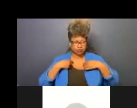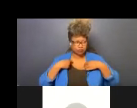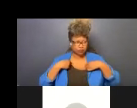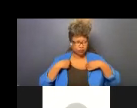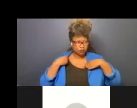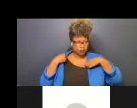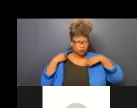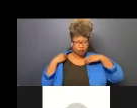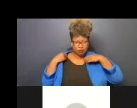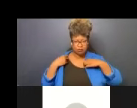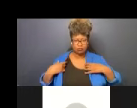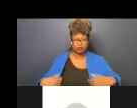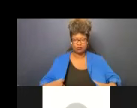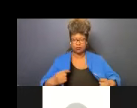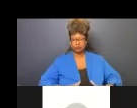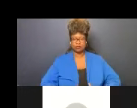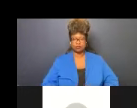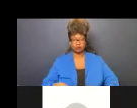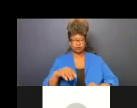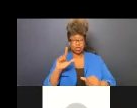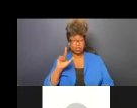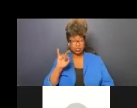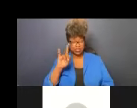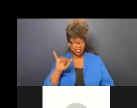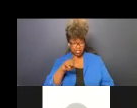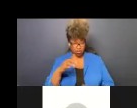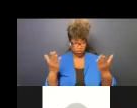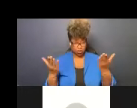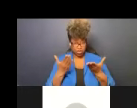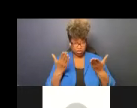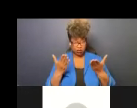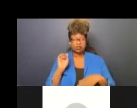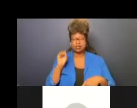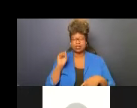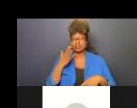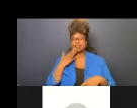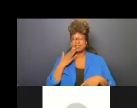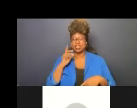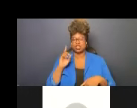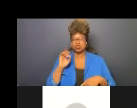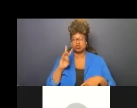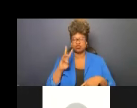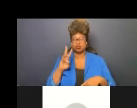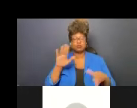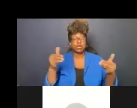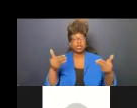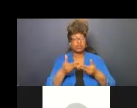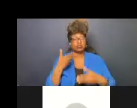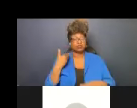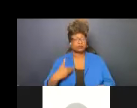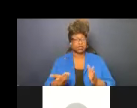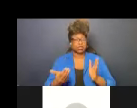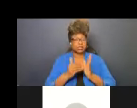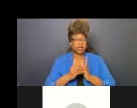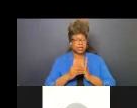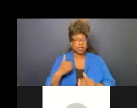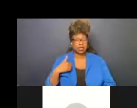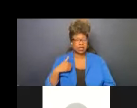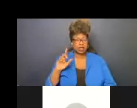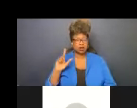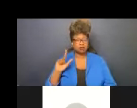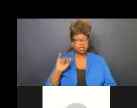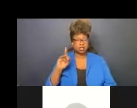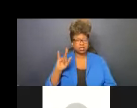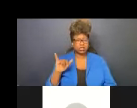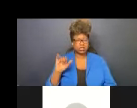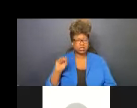there? Yeah, thanks, Drew. So just to reintroduce myself, I'm Lindsay Stickman from Jersey City's